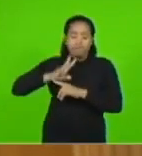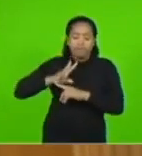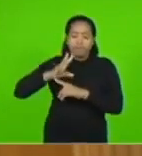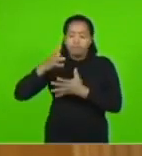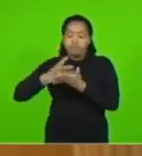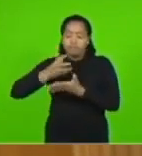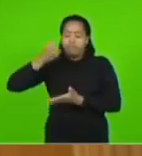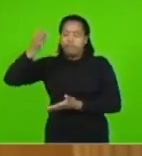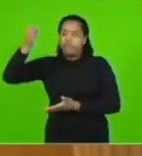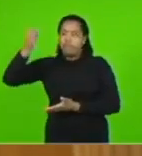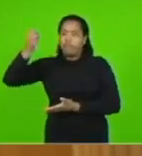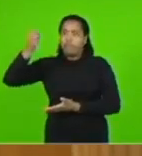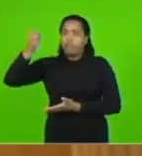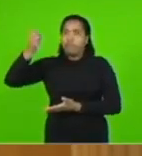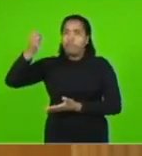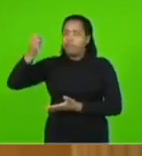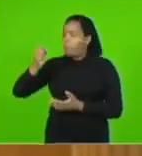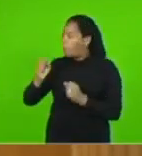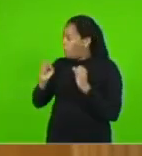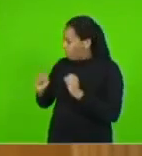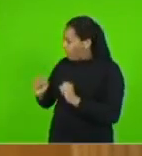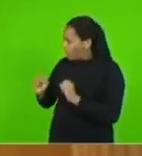there is life.